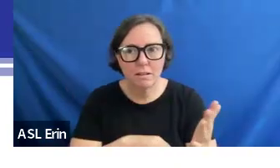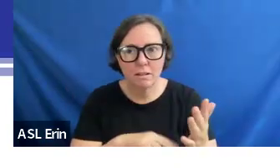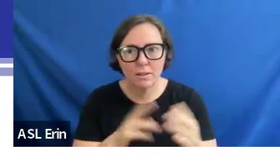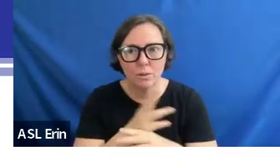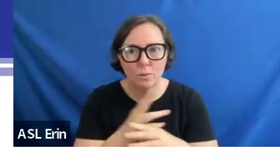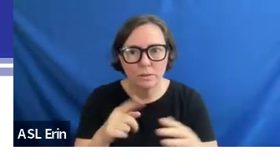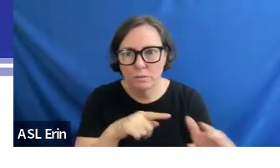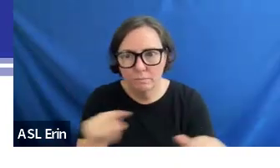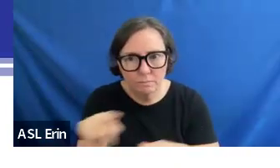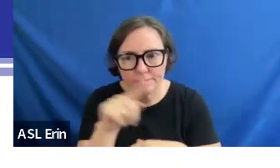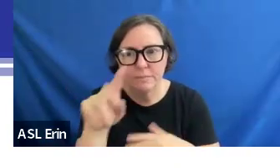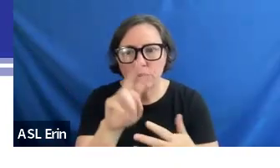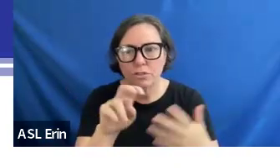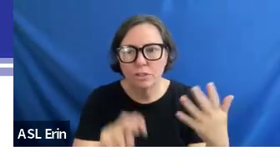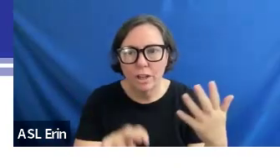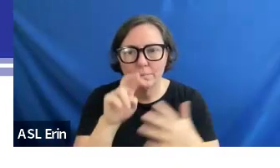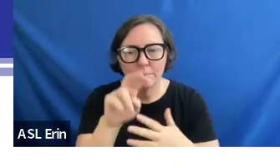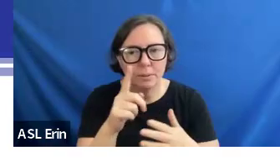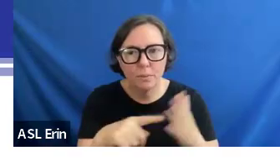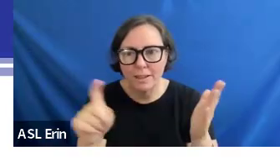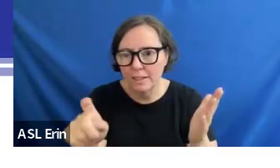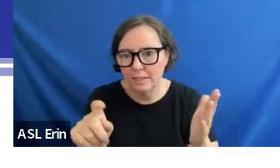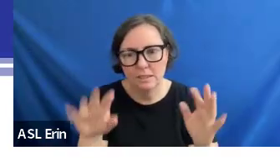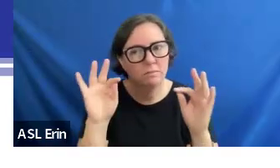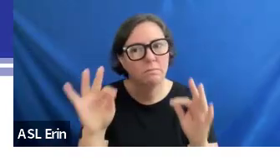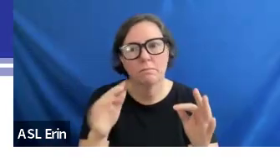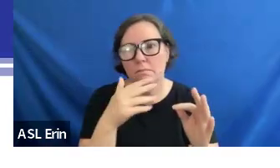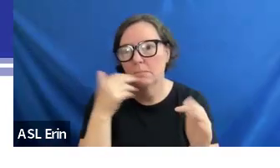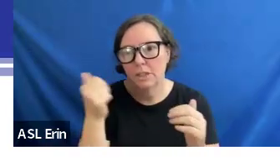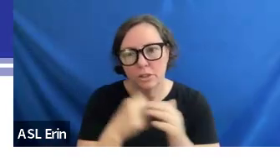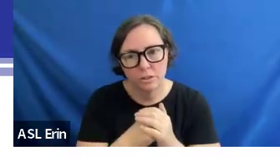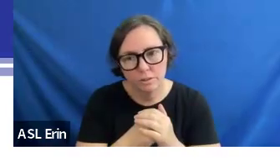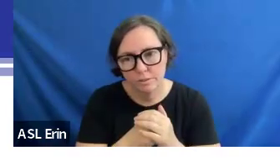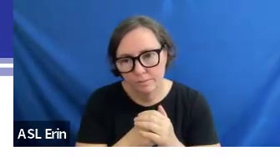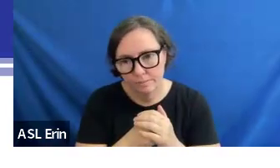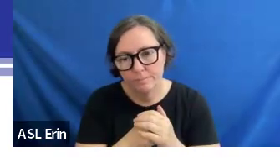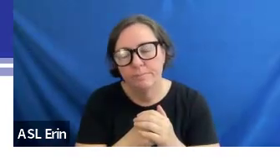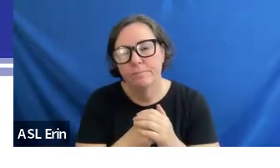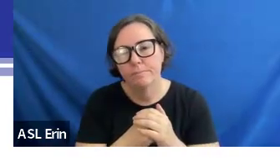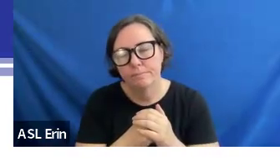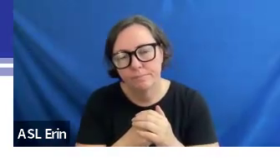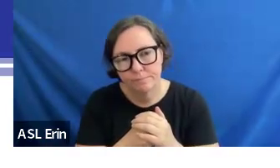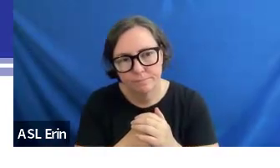those users jump to those parts of their